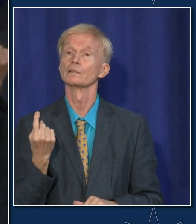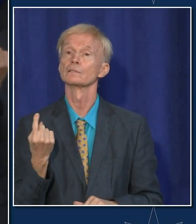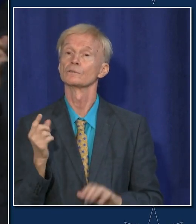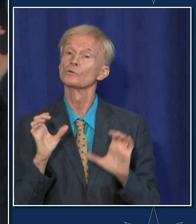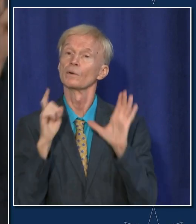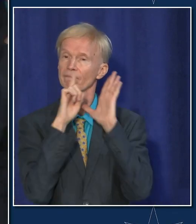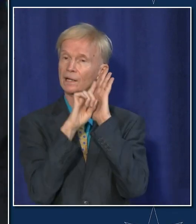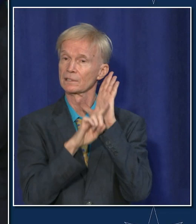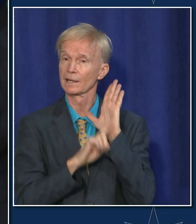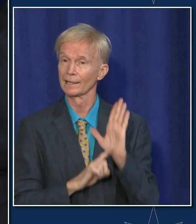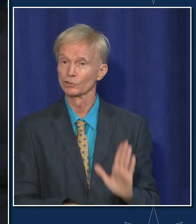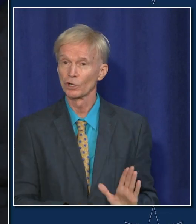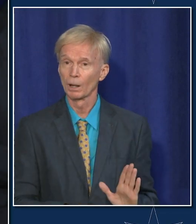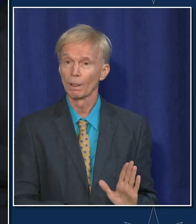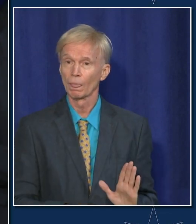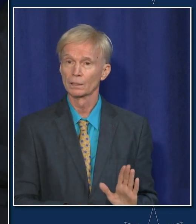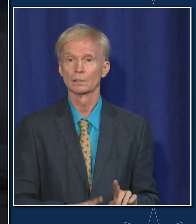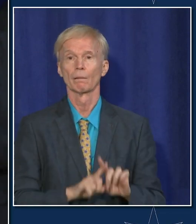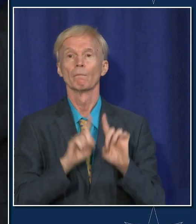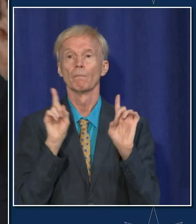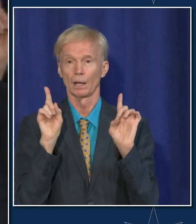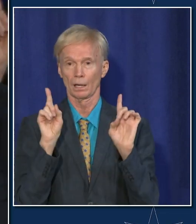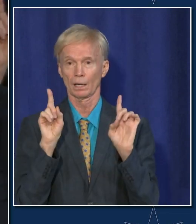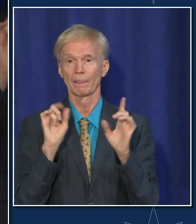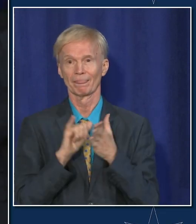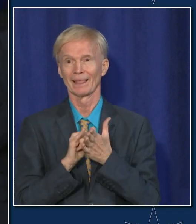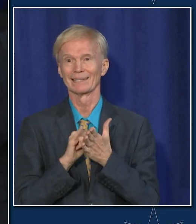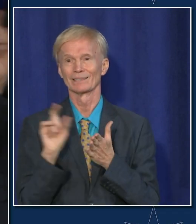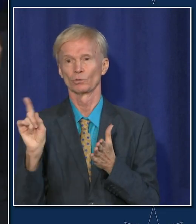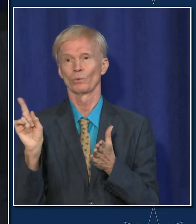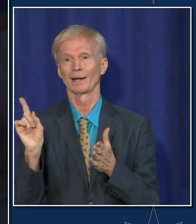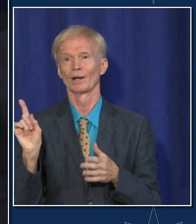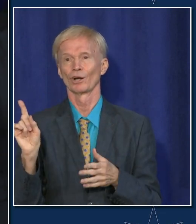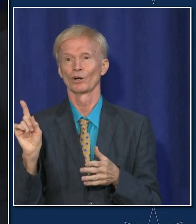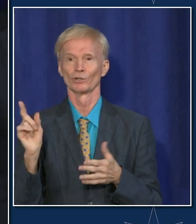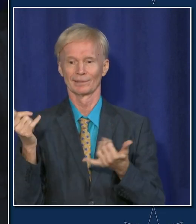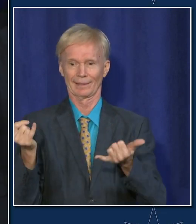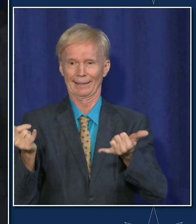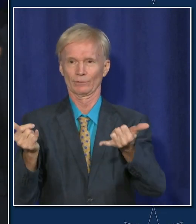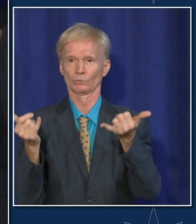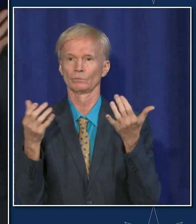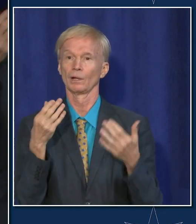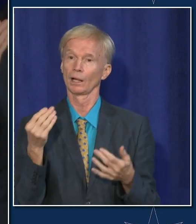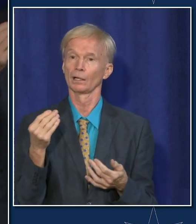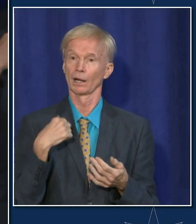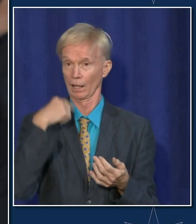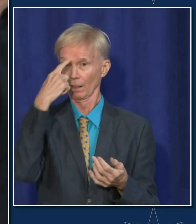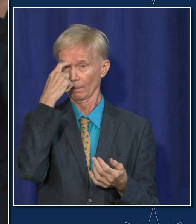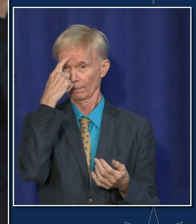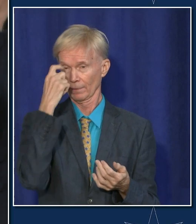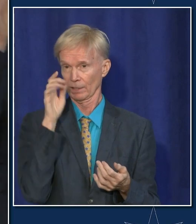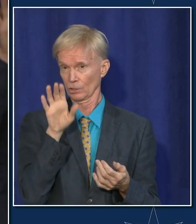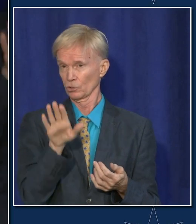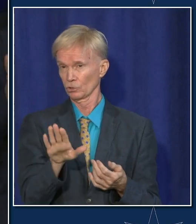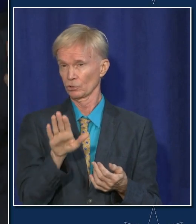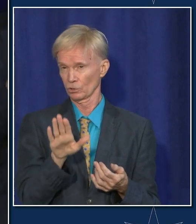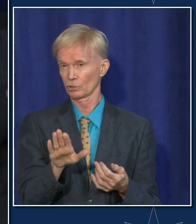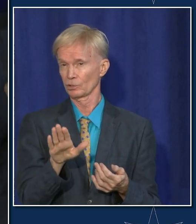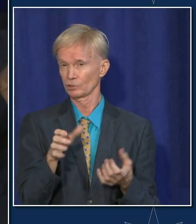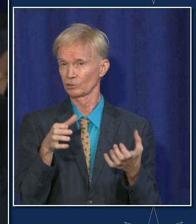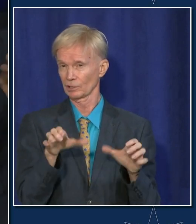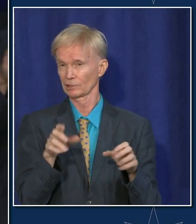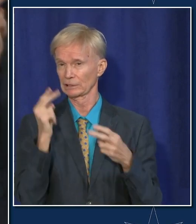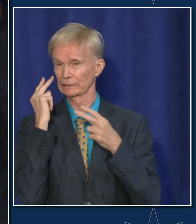do the investigations, but that's where we are. That's where we are, and I think you're likely to see more of